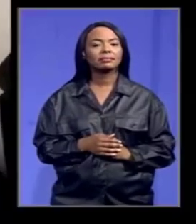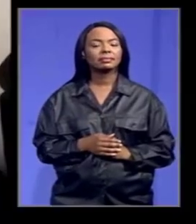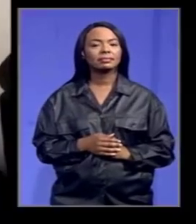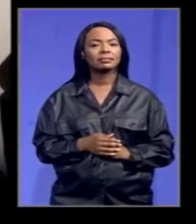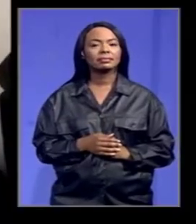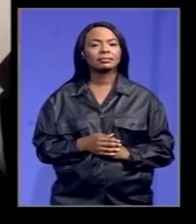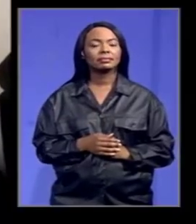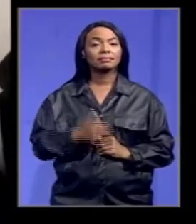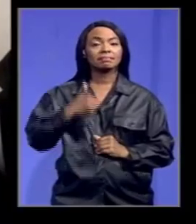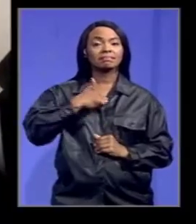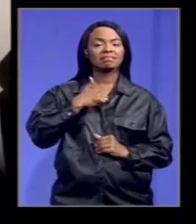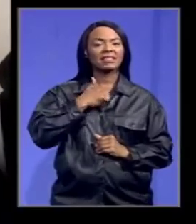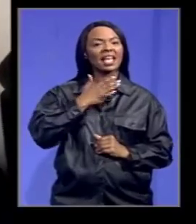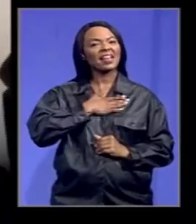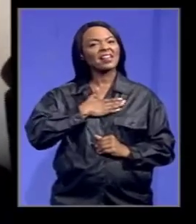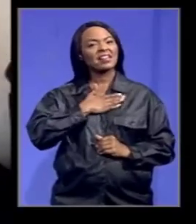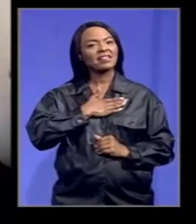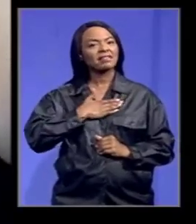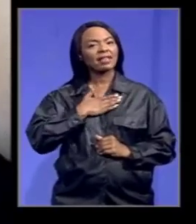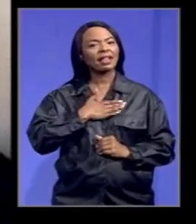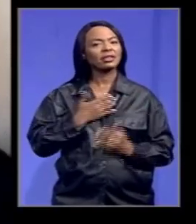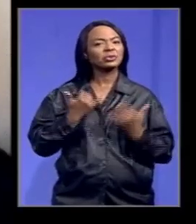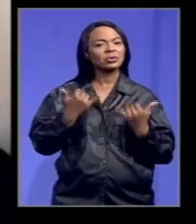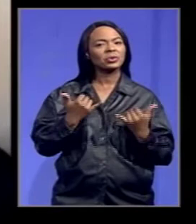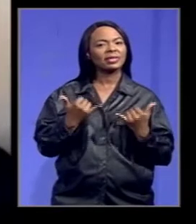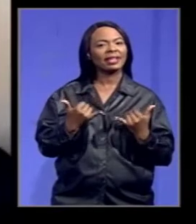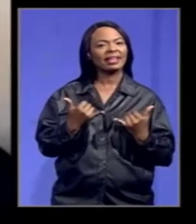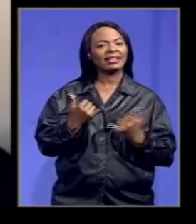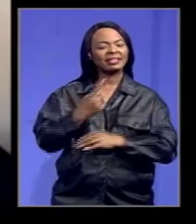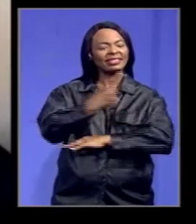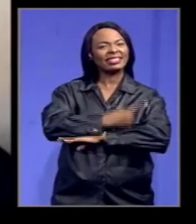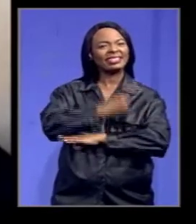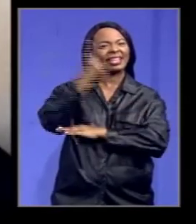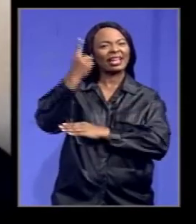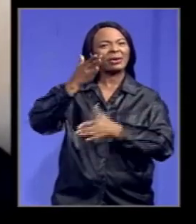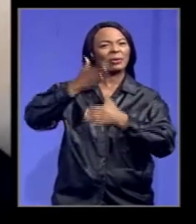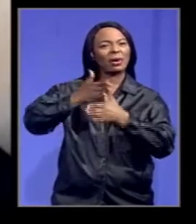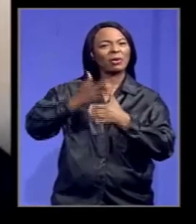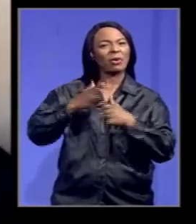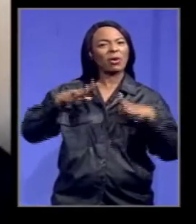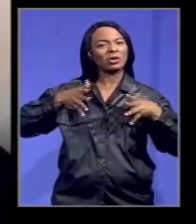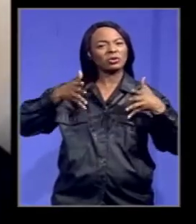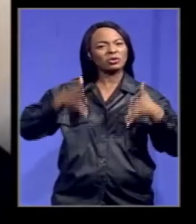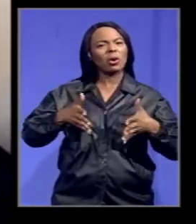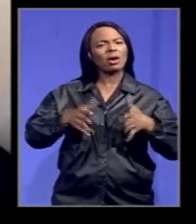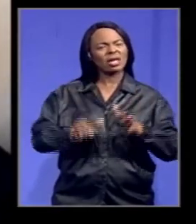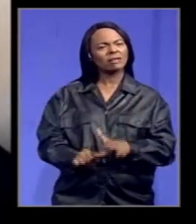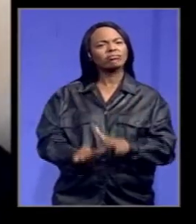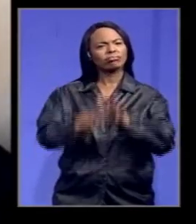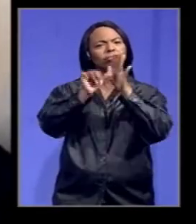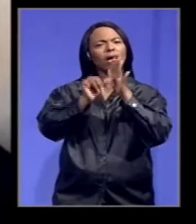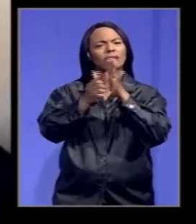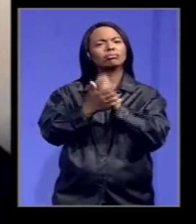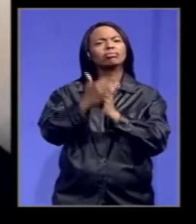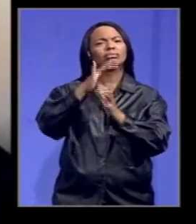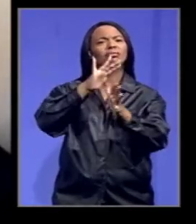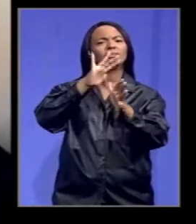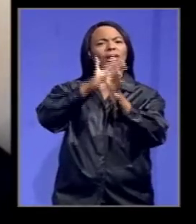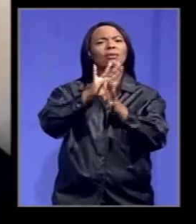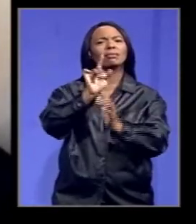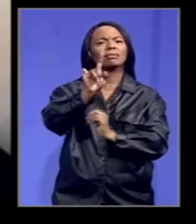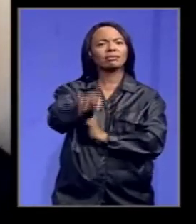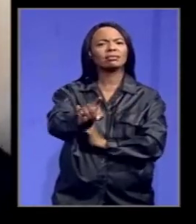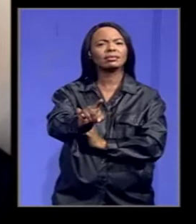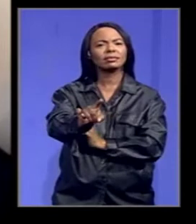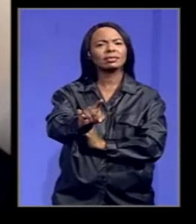Nna o ya ka maikutlo a ka letsatsi la kajeno ke bona e le letsatsi le bohlokwa le leng hore le tshwanetse hore